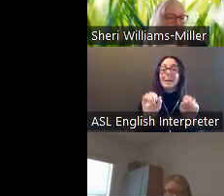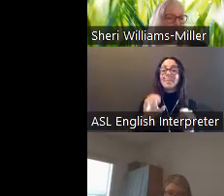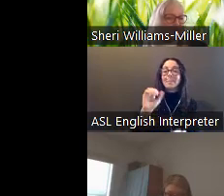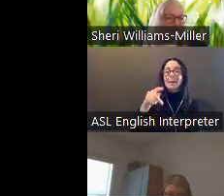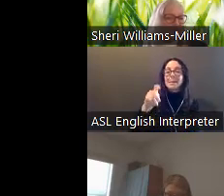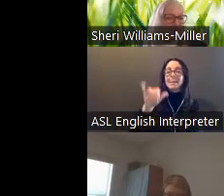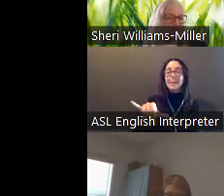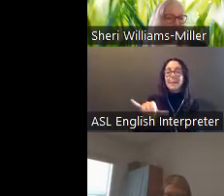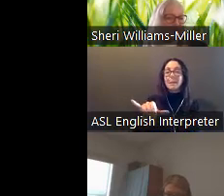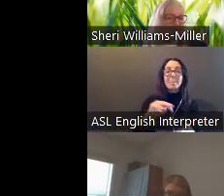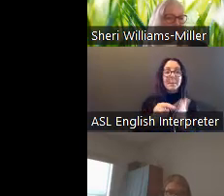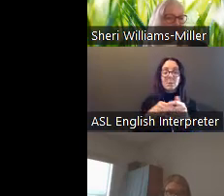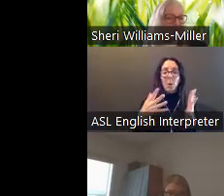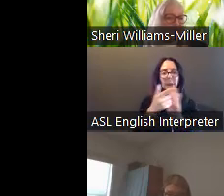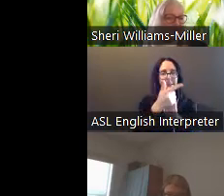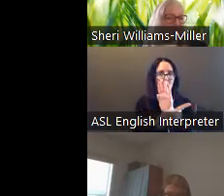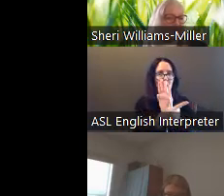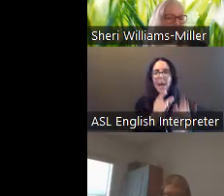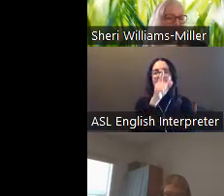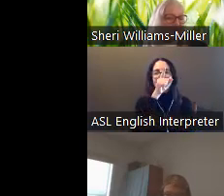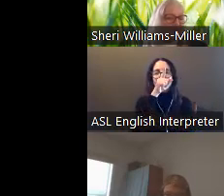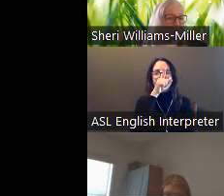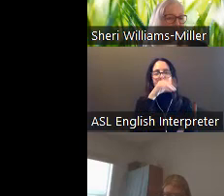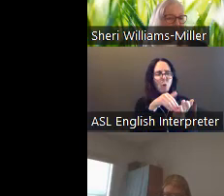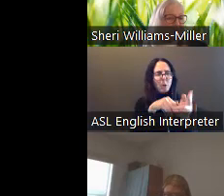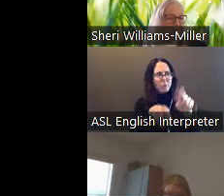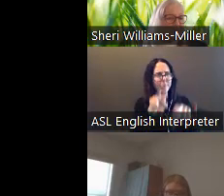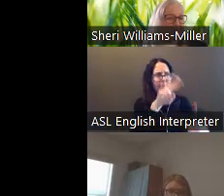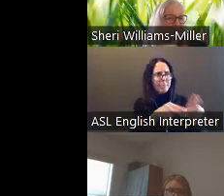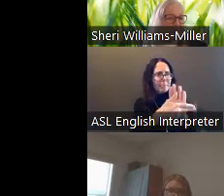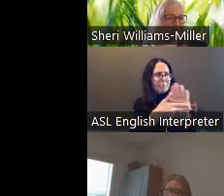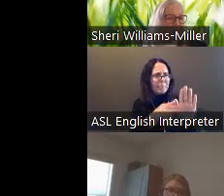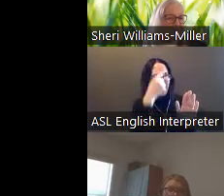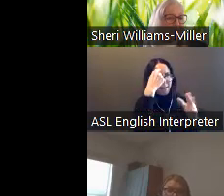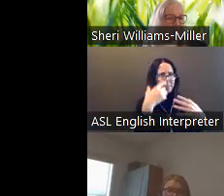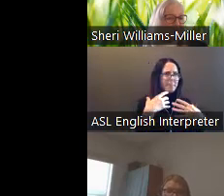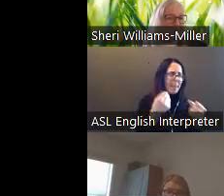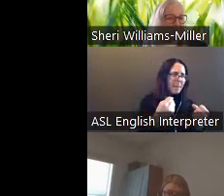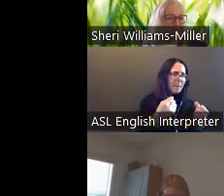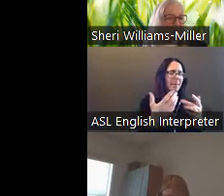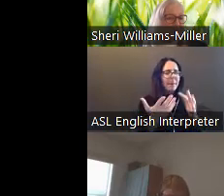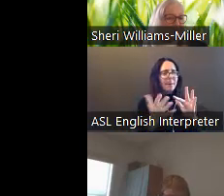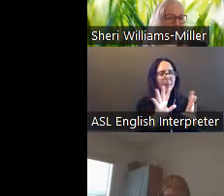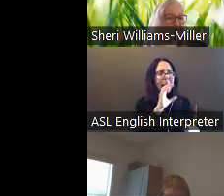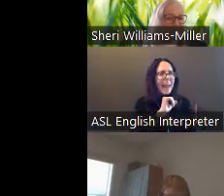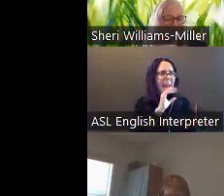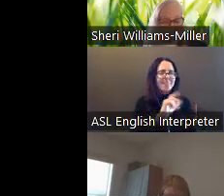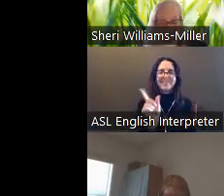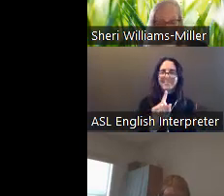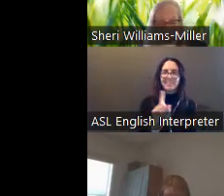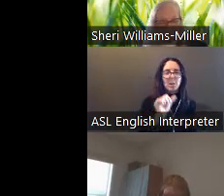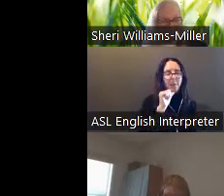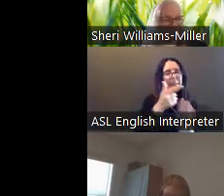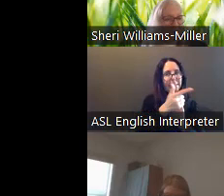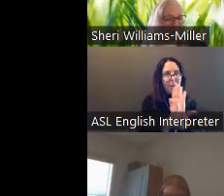a legal one, not based on diagnosis, health conditions, mental illness, or age. The